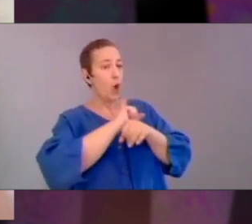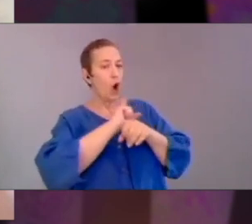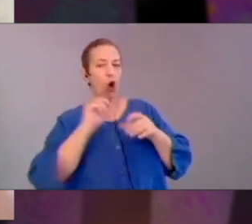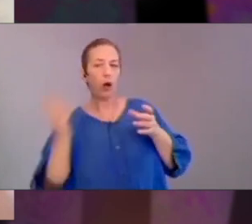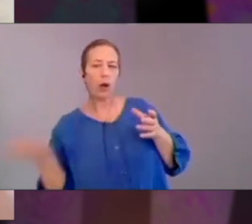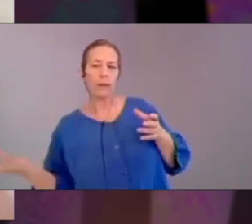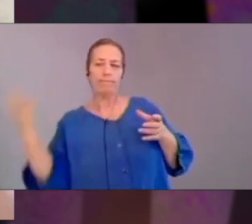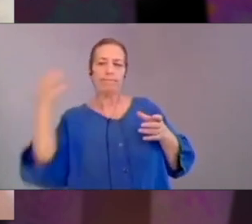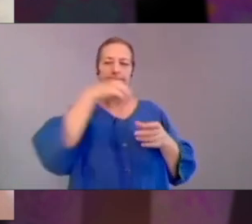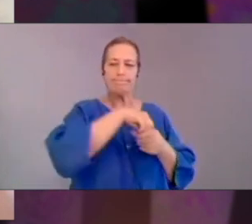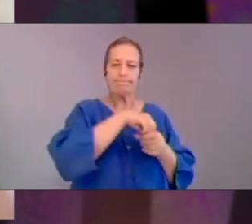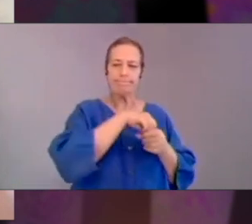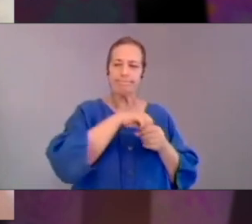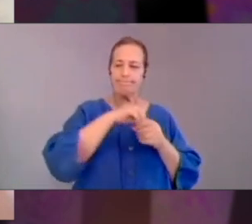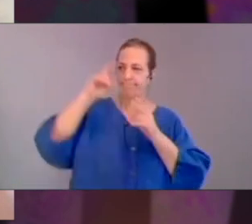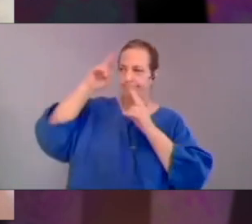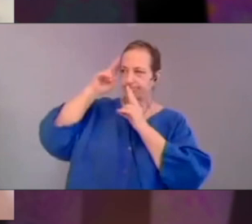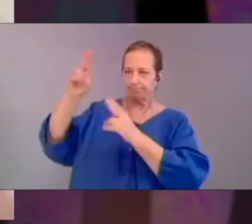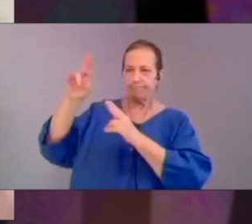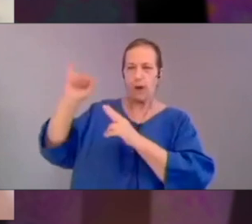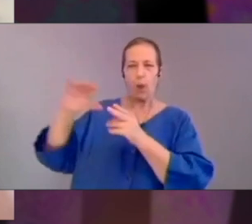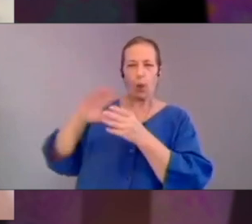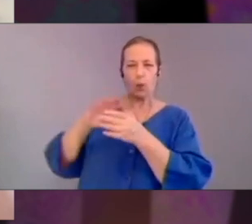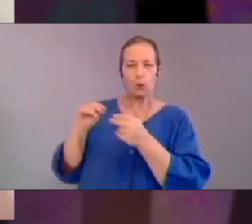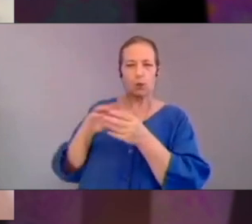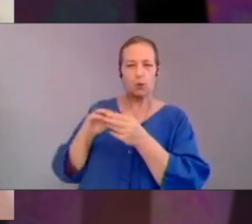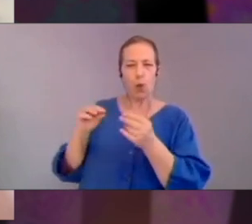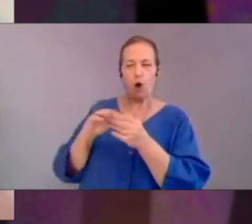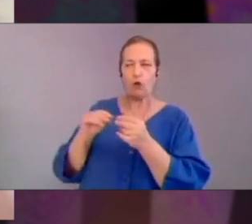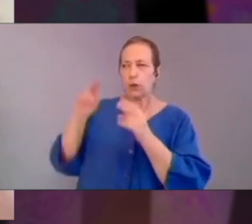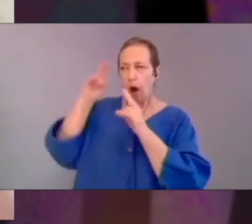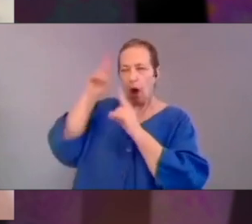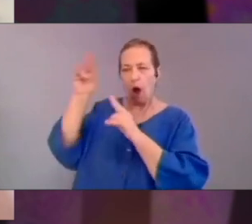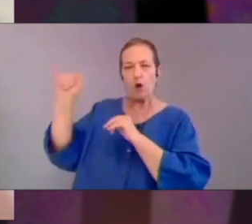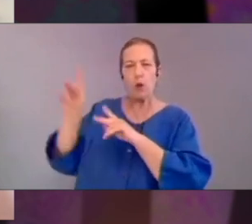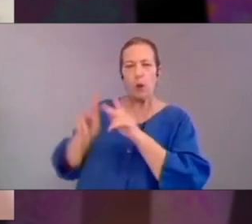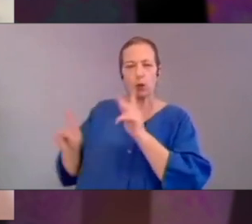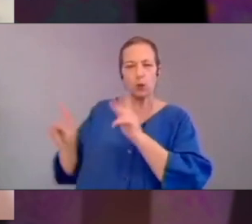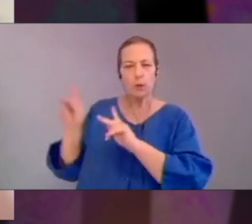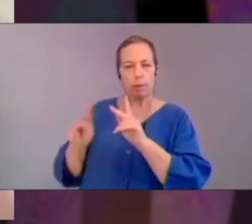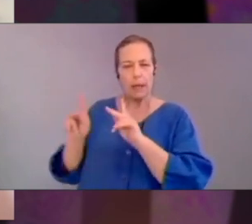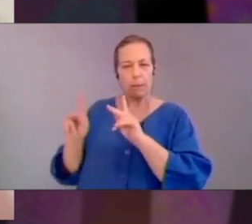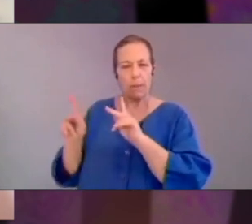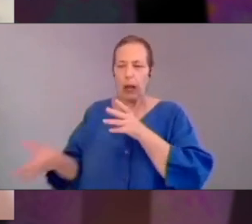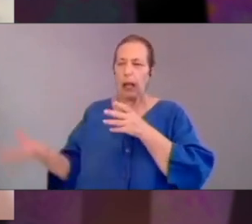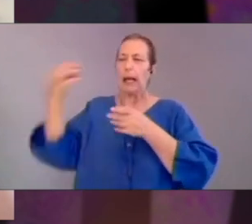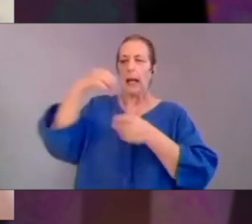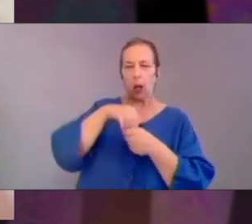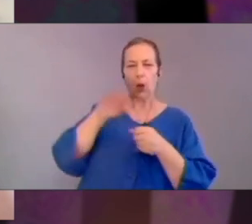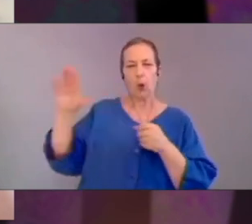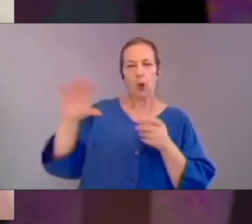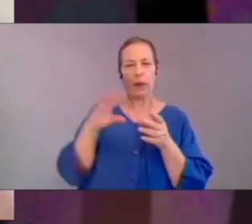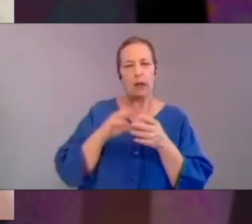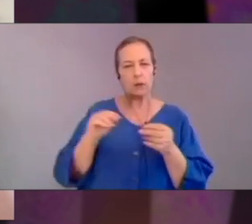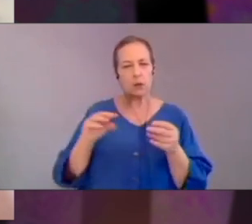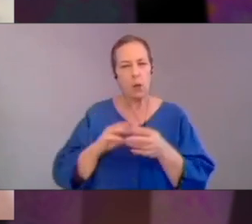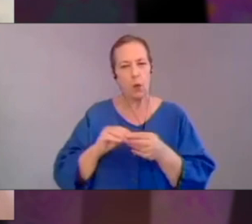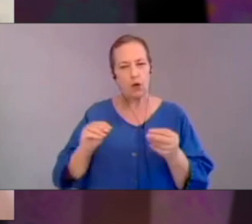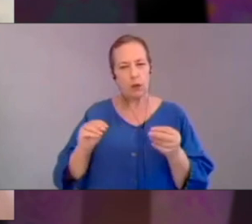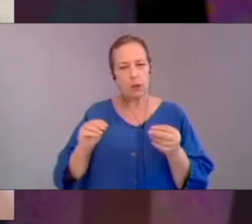and to honor these people for the lives that they've lived and continue to live, because quite